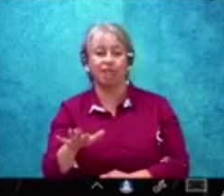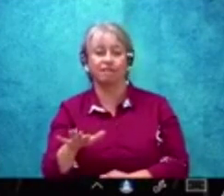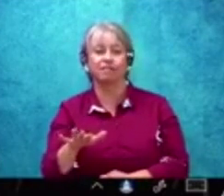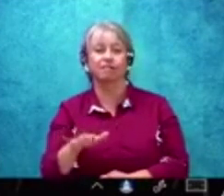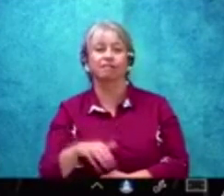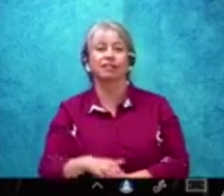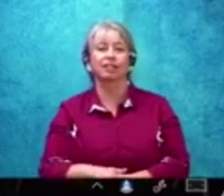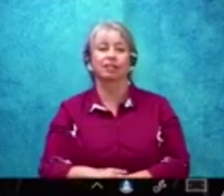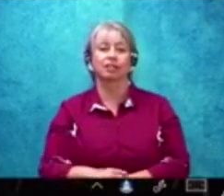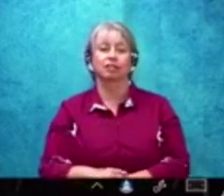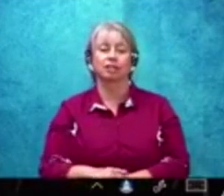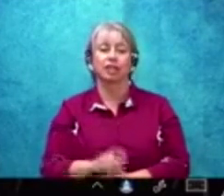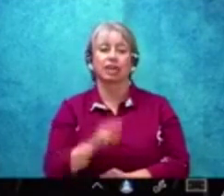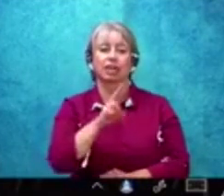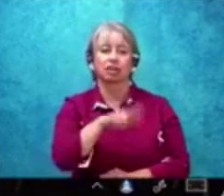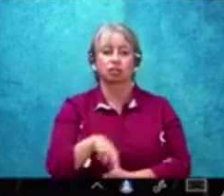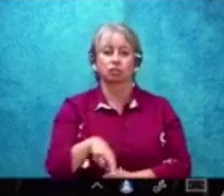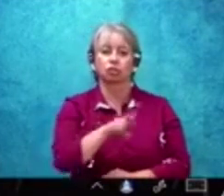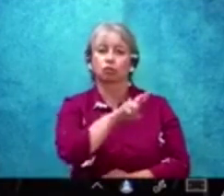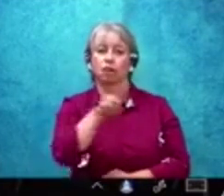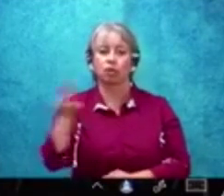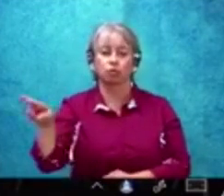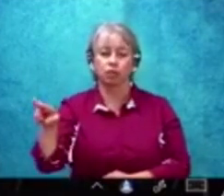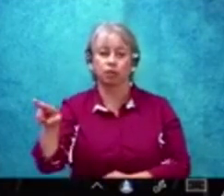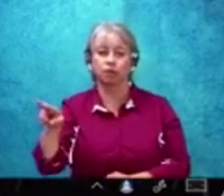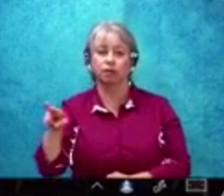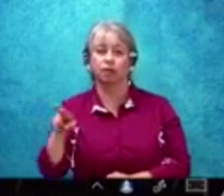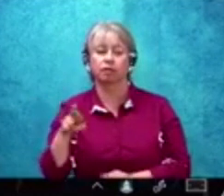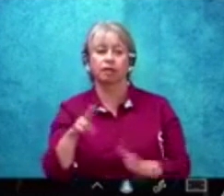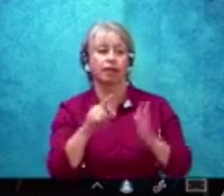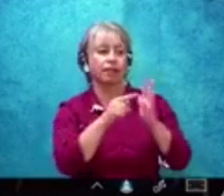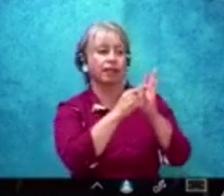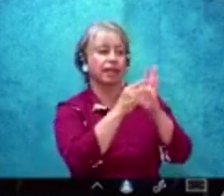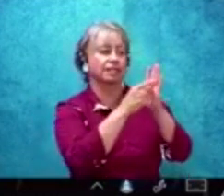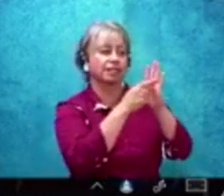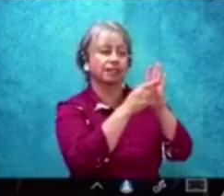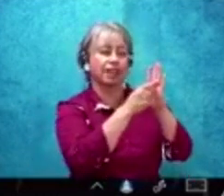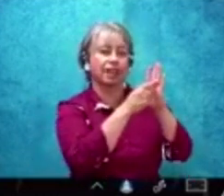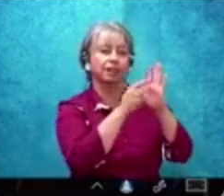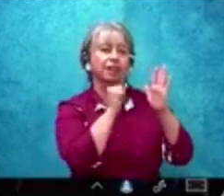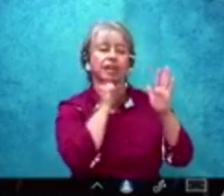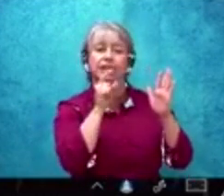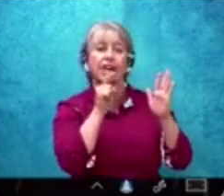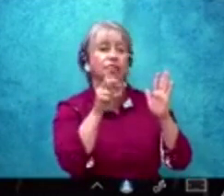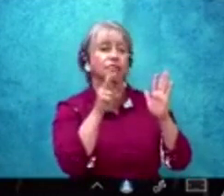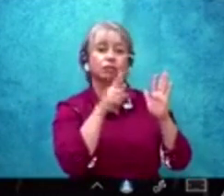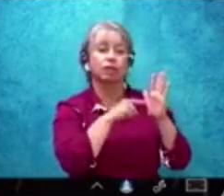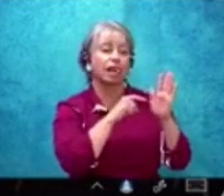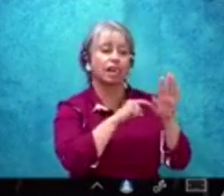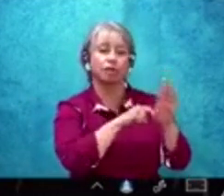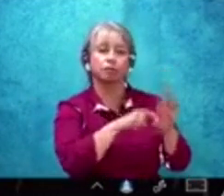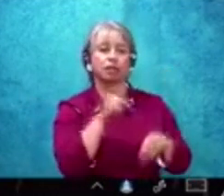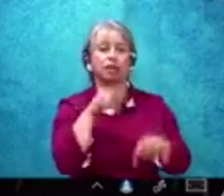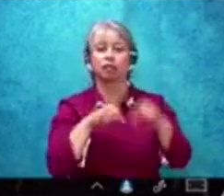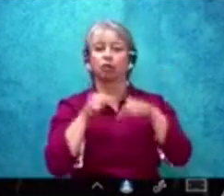And I want to take the square root of that. That's this button here. Oop, not twice. Let's go